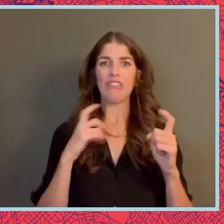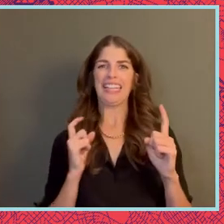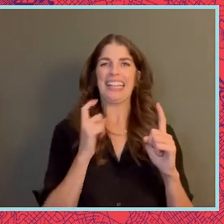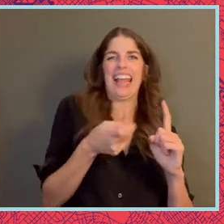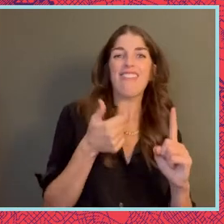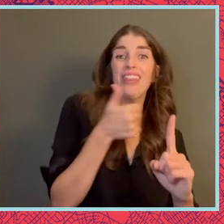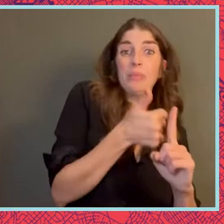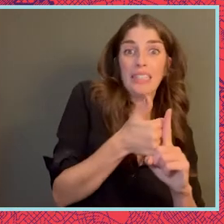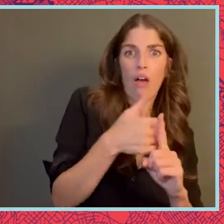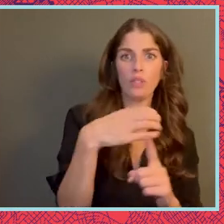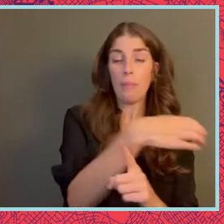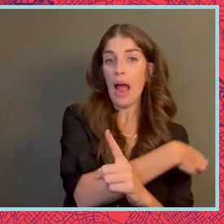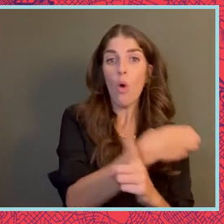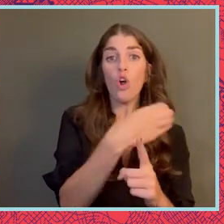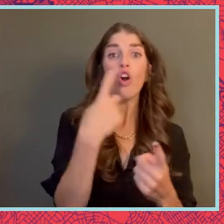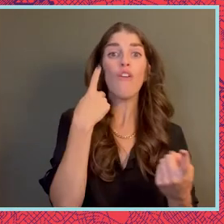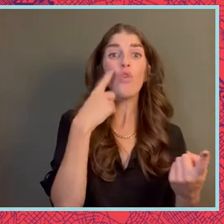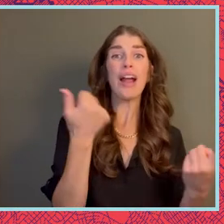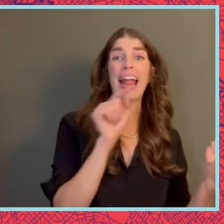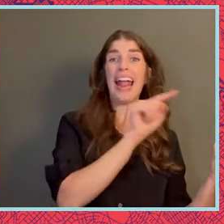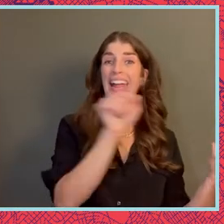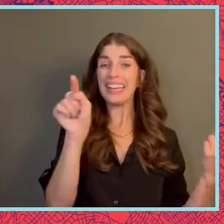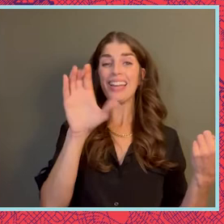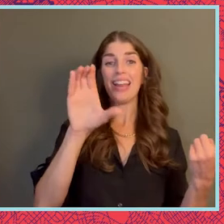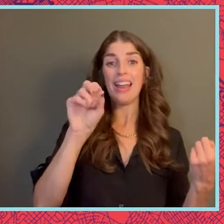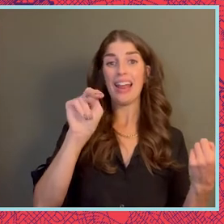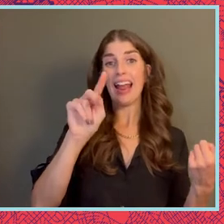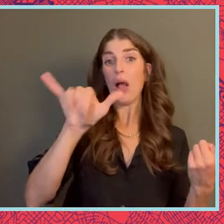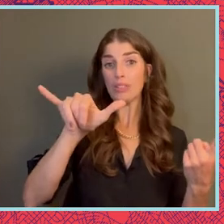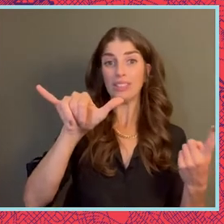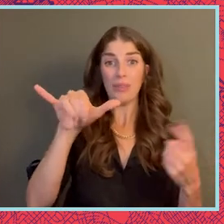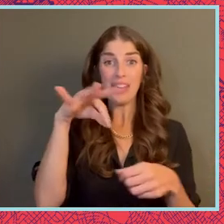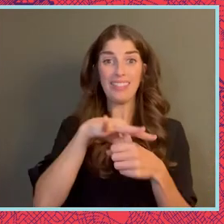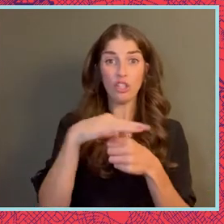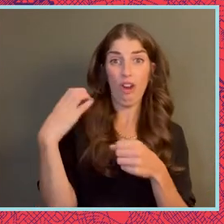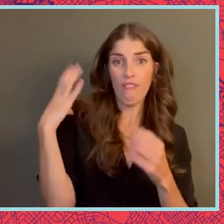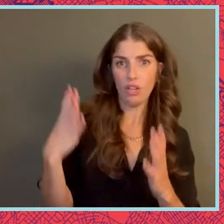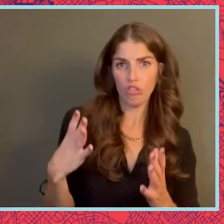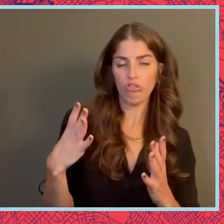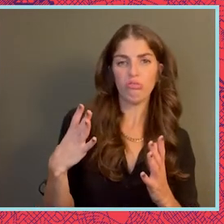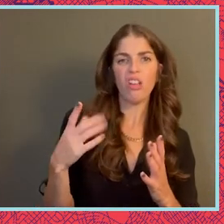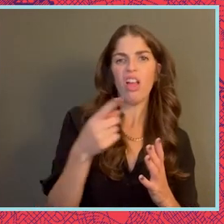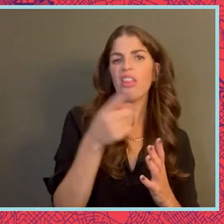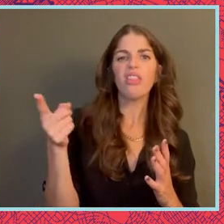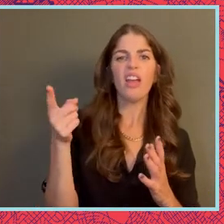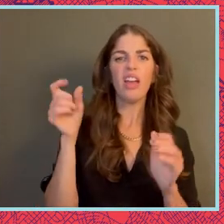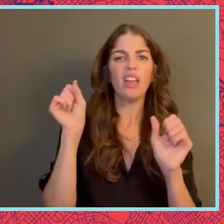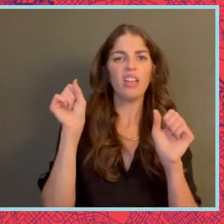to relieve any county election official of